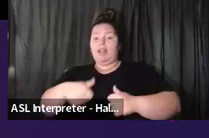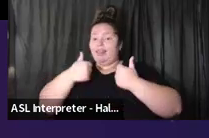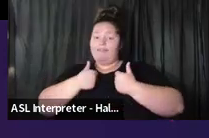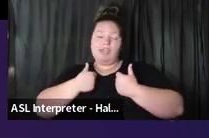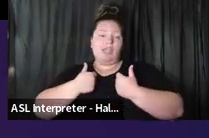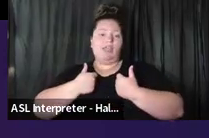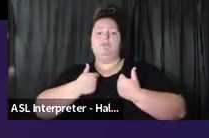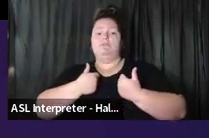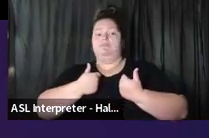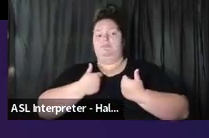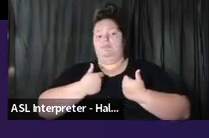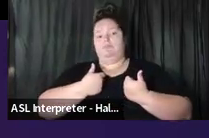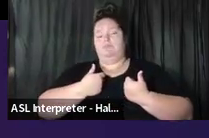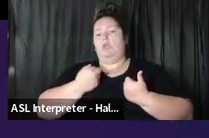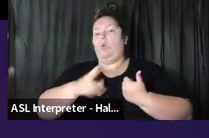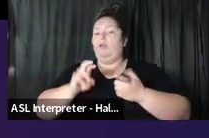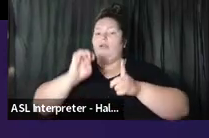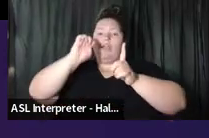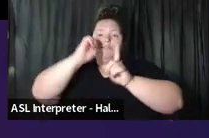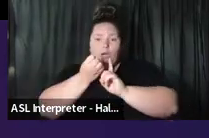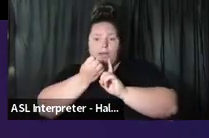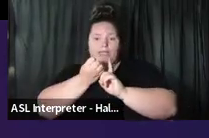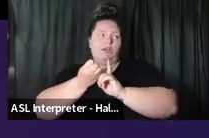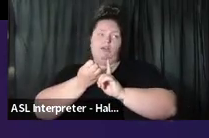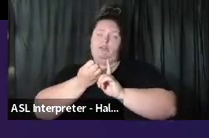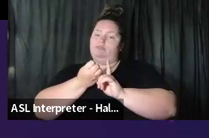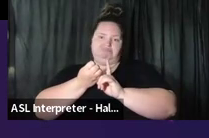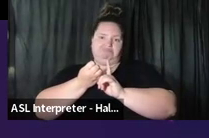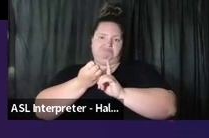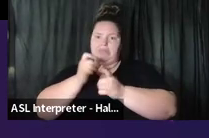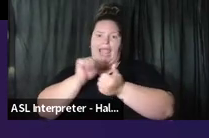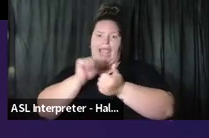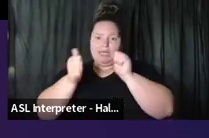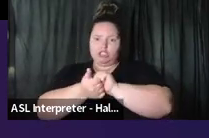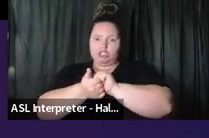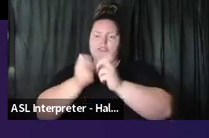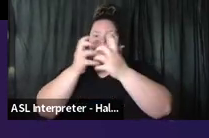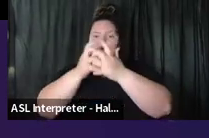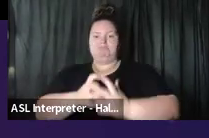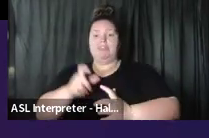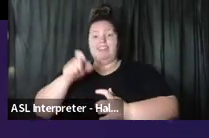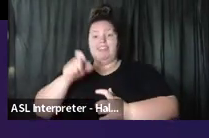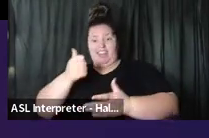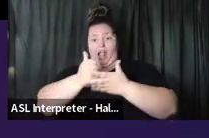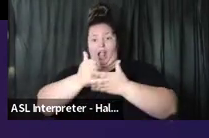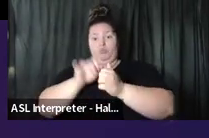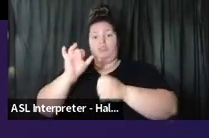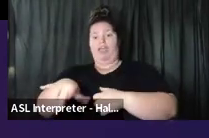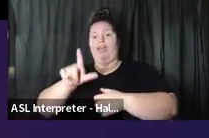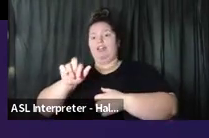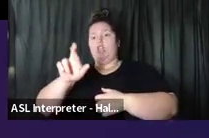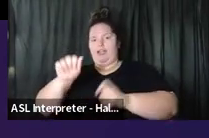have environmental type of adaptations, any assistance with that, Laura can help with that.